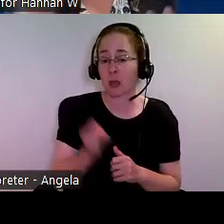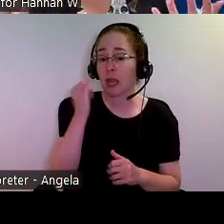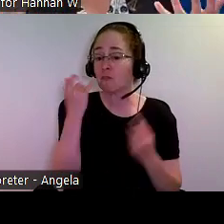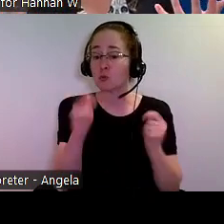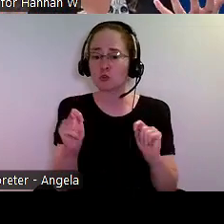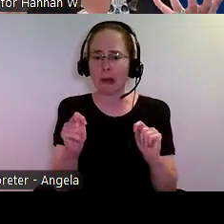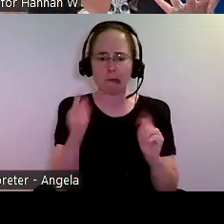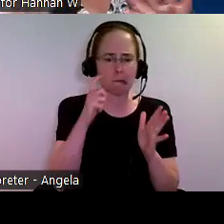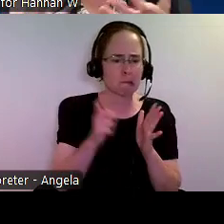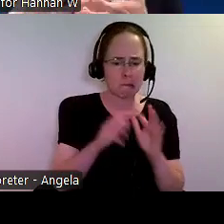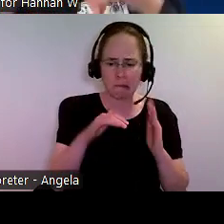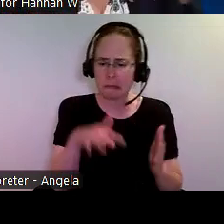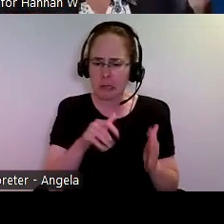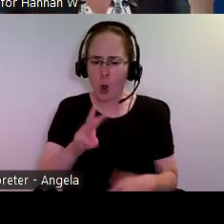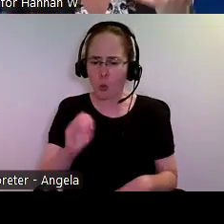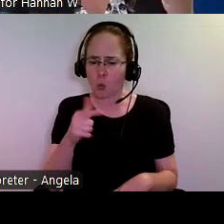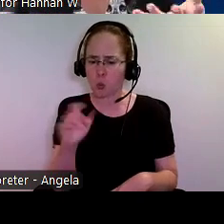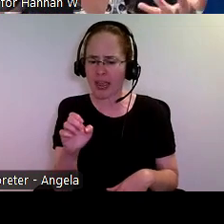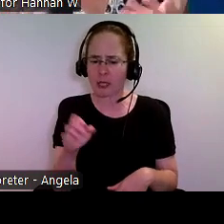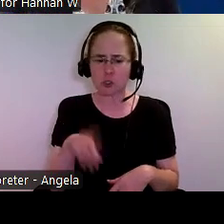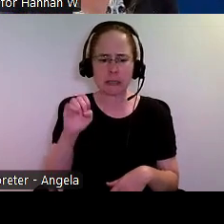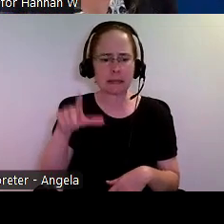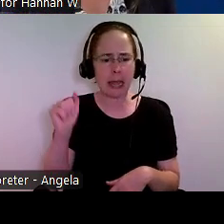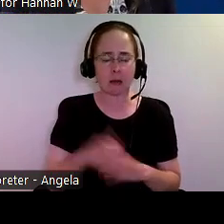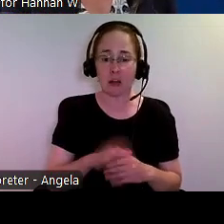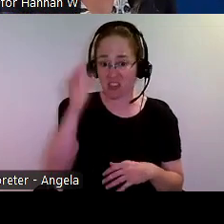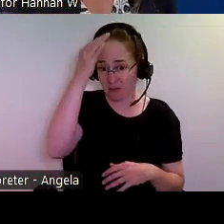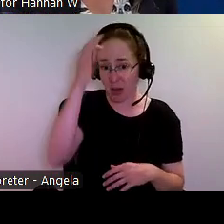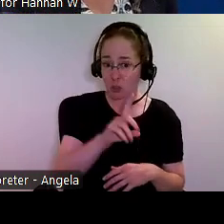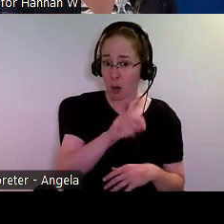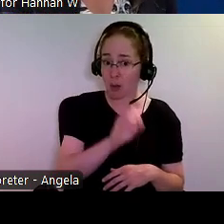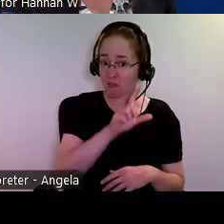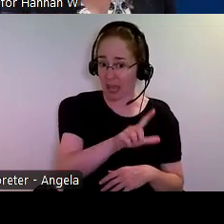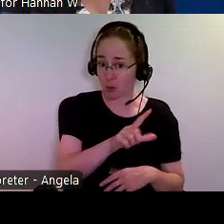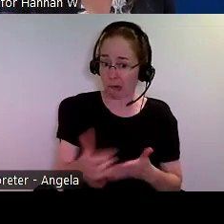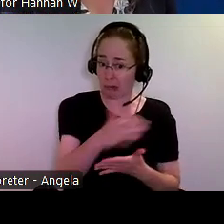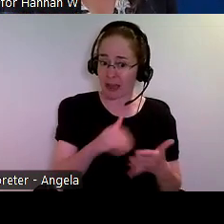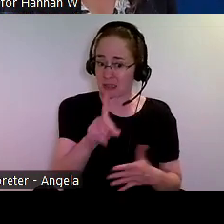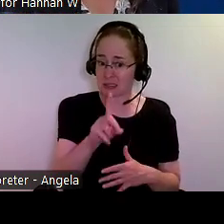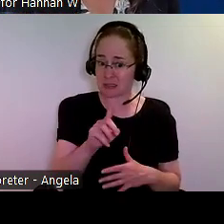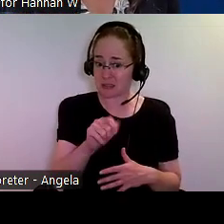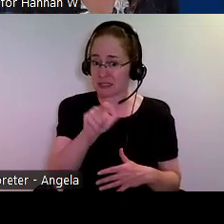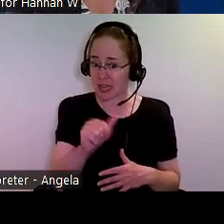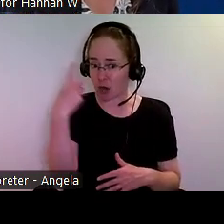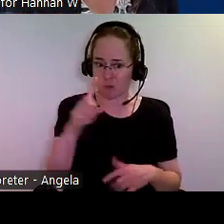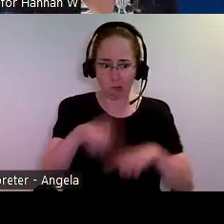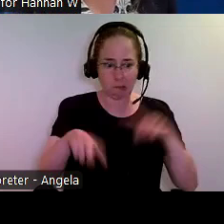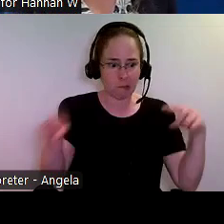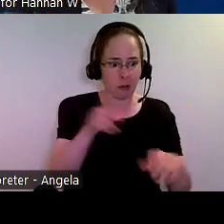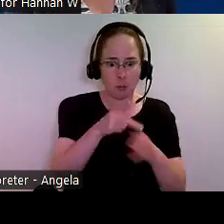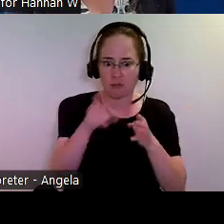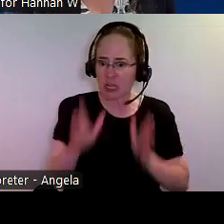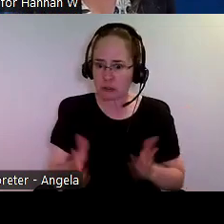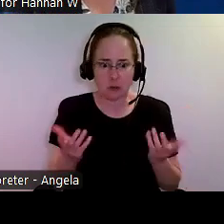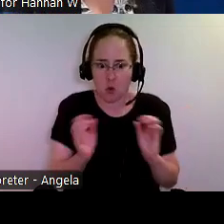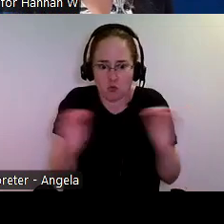look at wage data, when you have the Federal Department of Labor that collects wage data for lots of different professions in this country, there's not